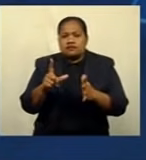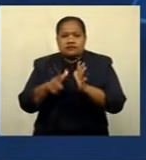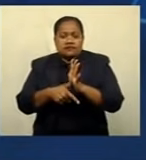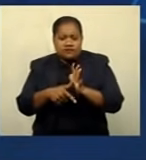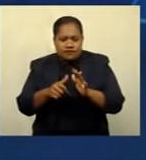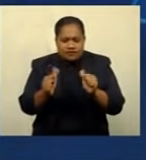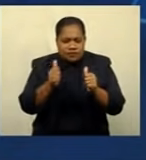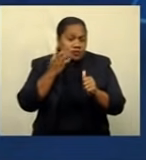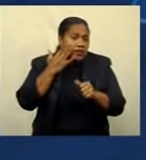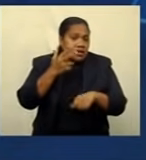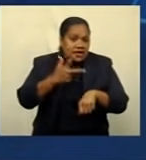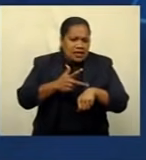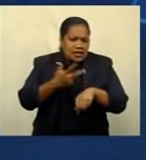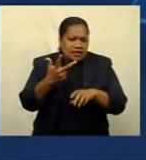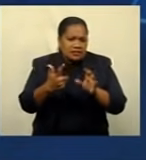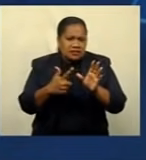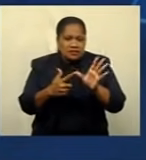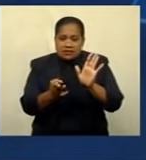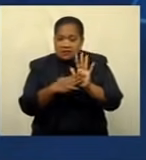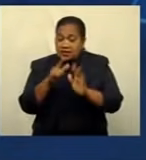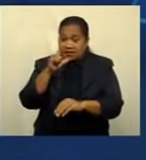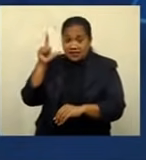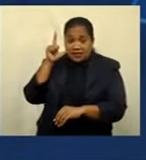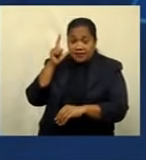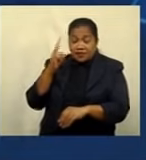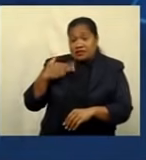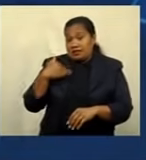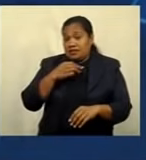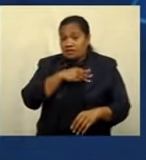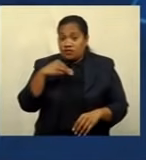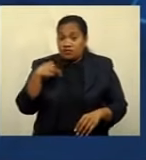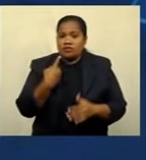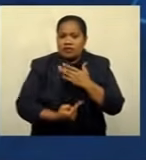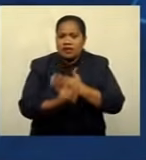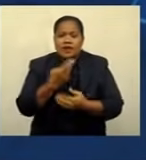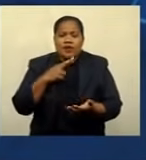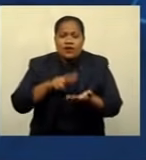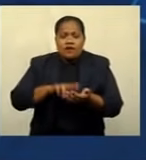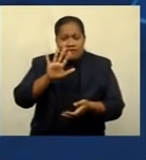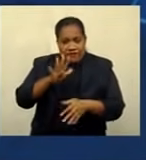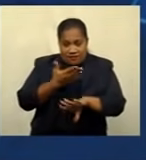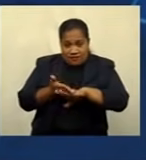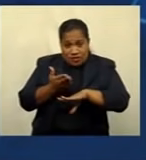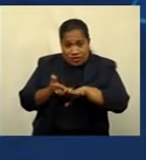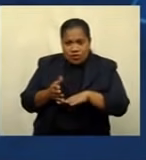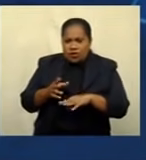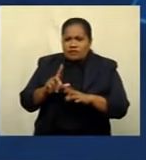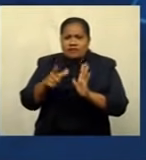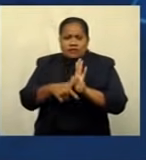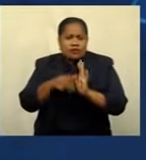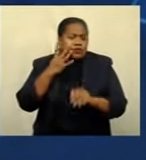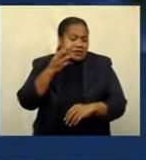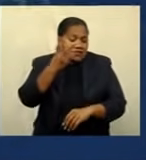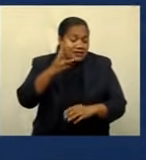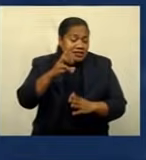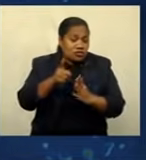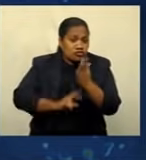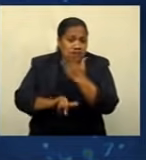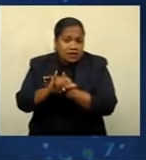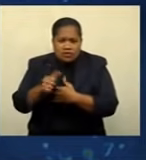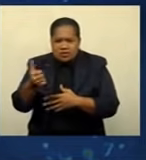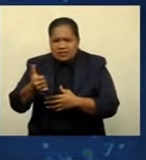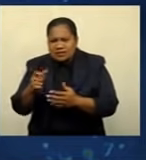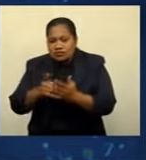a.m. yesterday. The Health Ministry recorded 5 new COVID-19 deaths for the period 13th July to 16th July. Fiji